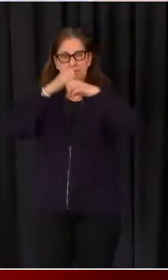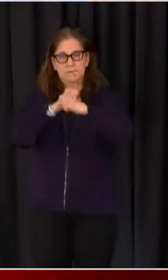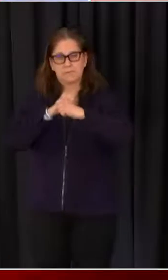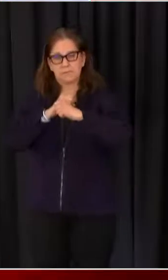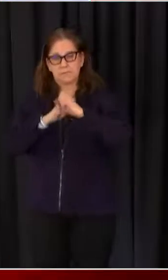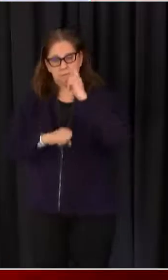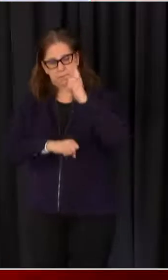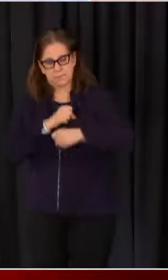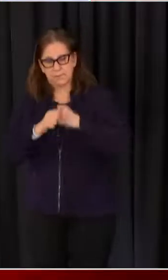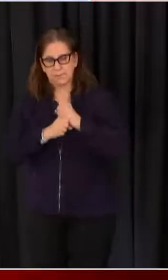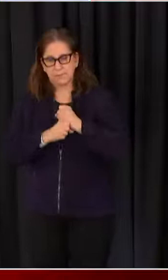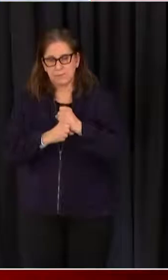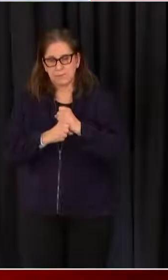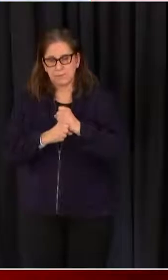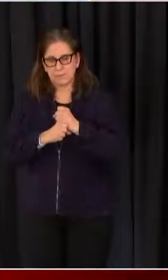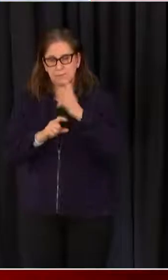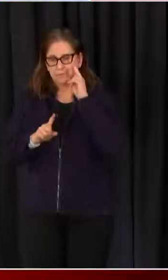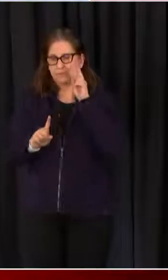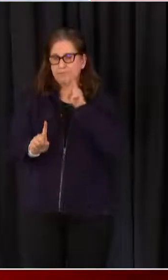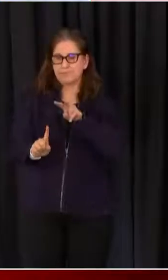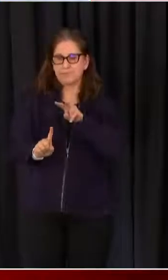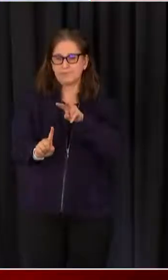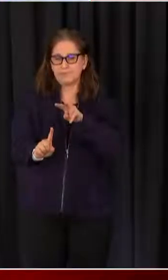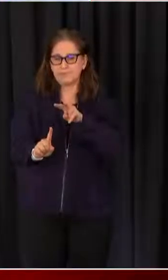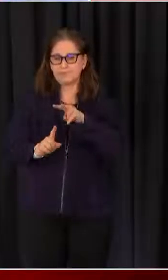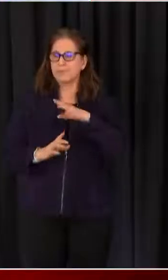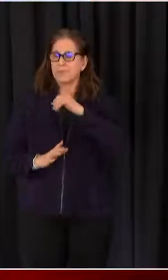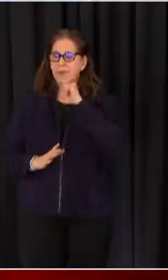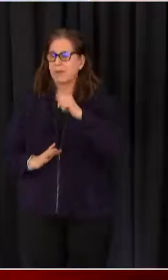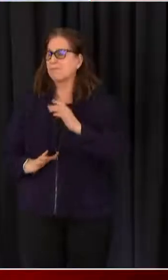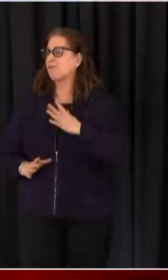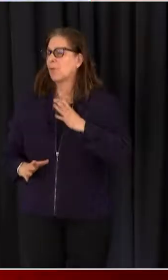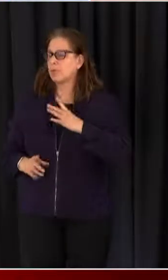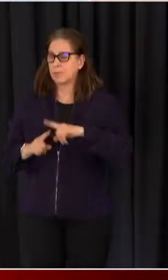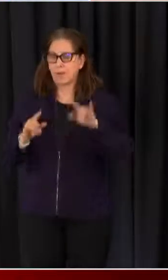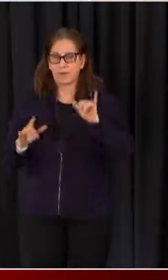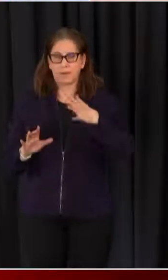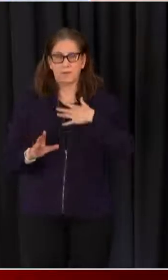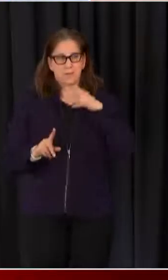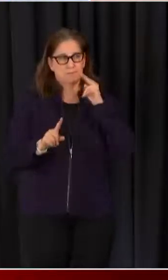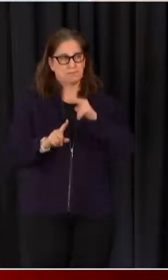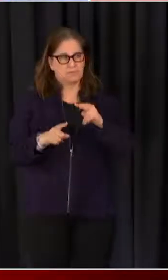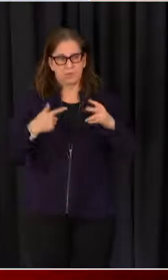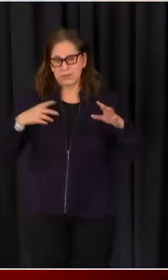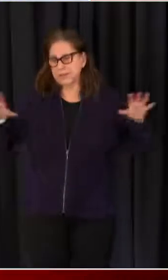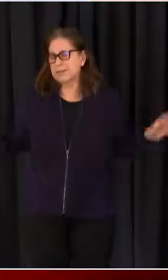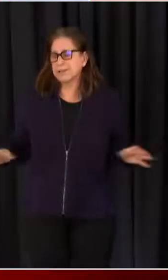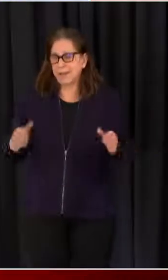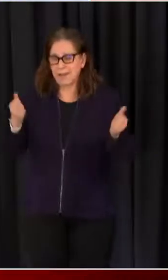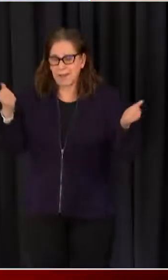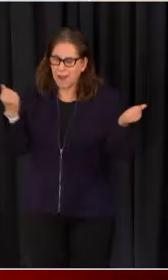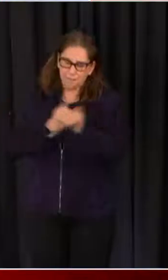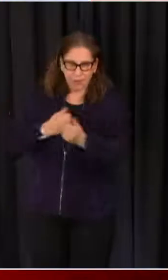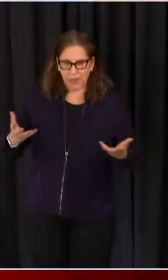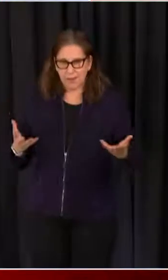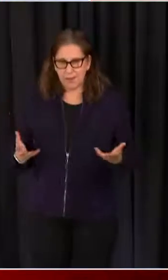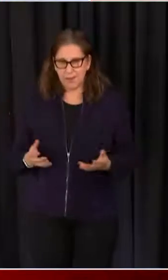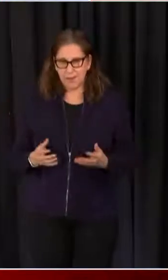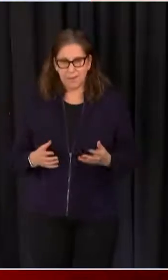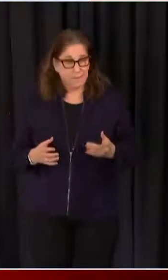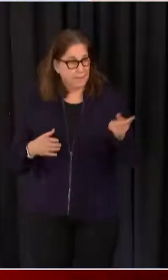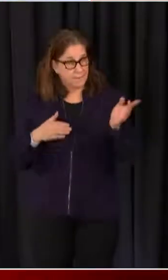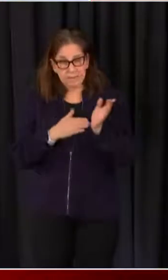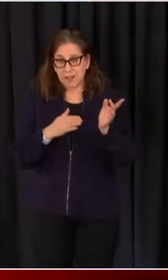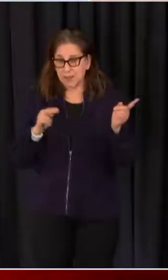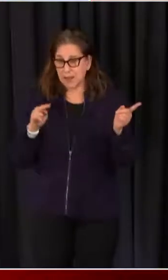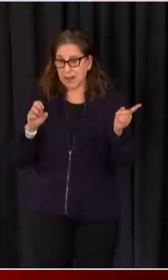assessment. Not that eloquent, but true. And just everybody, if you continue to follow Dr. Nesbitt's